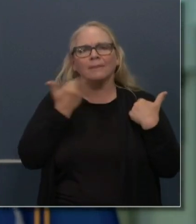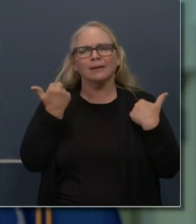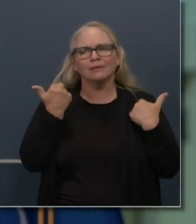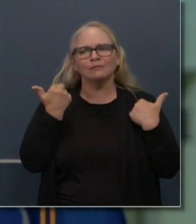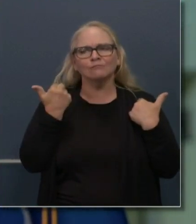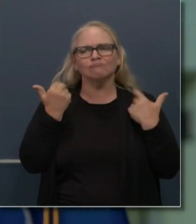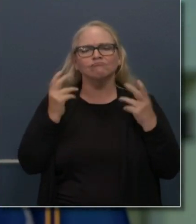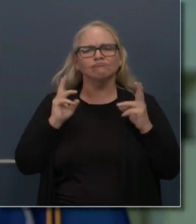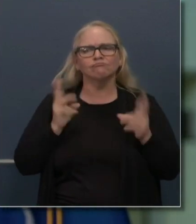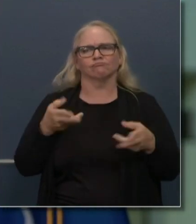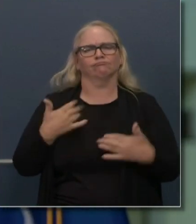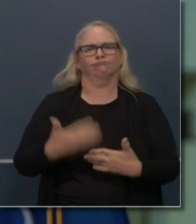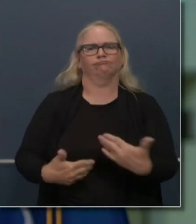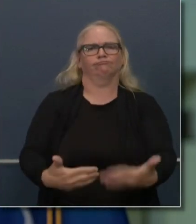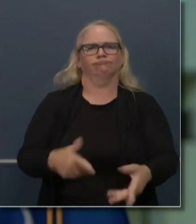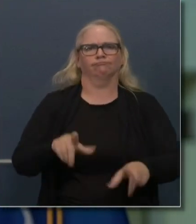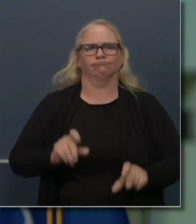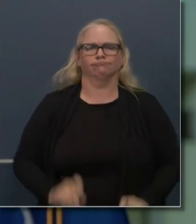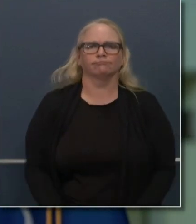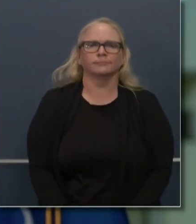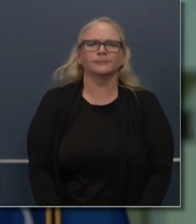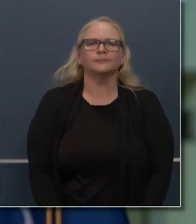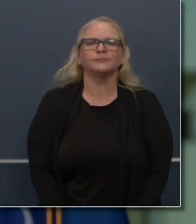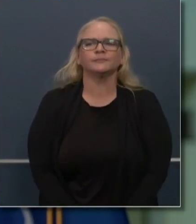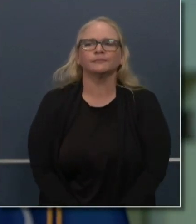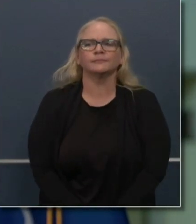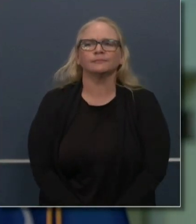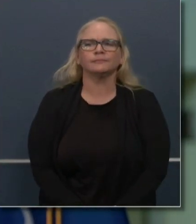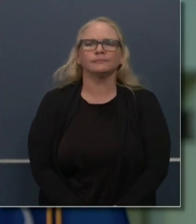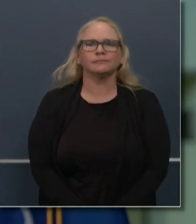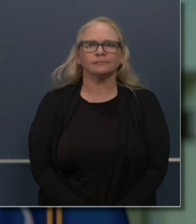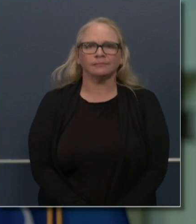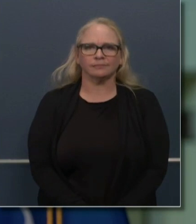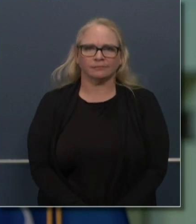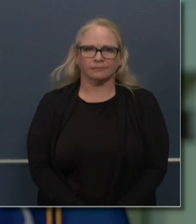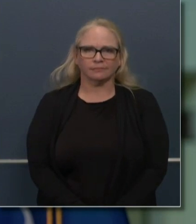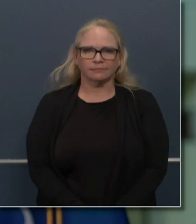Next question. Taryn Luna, LA Times.